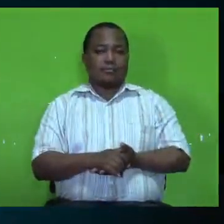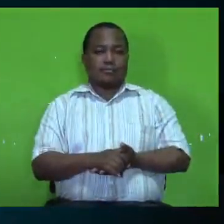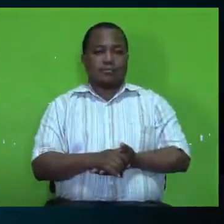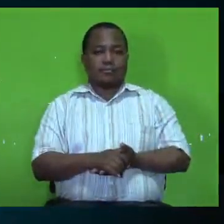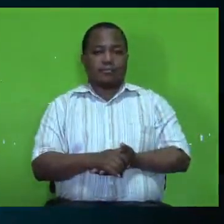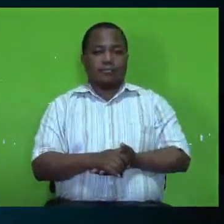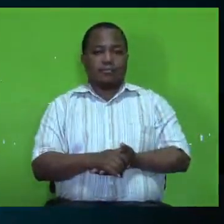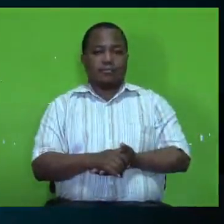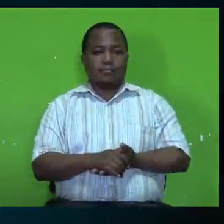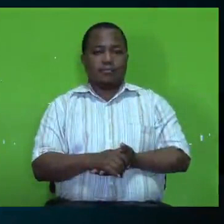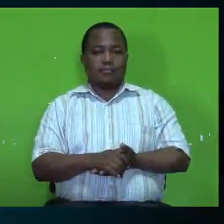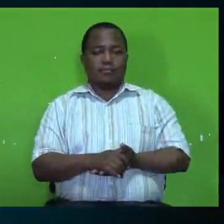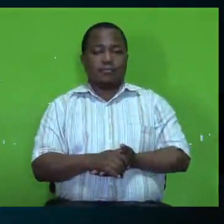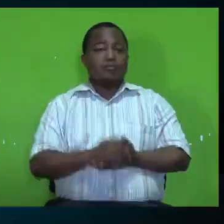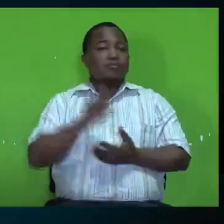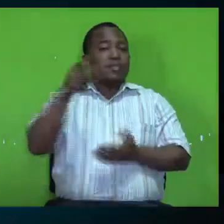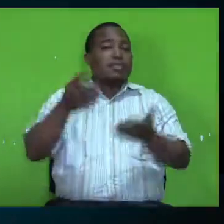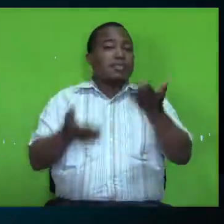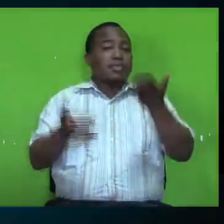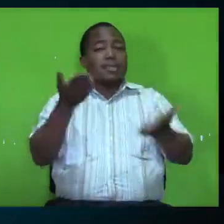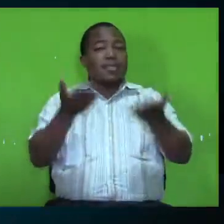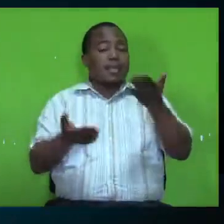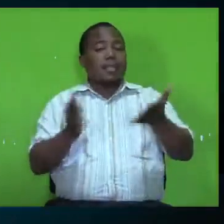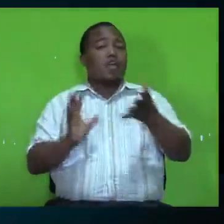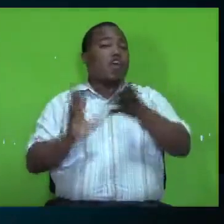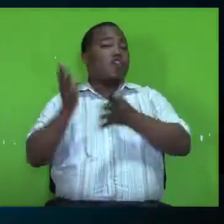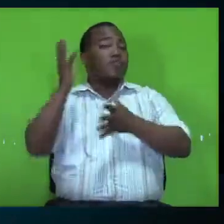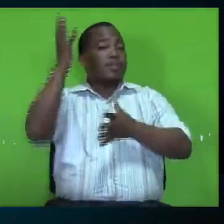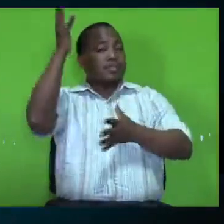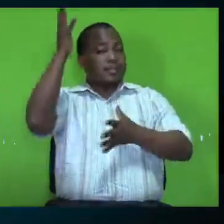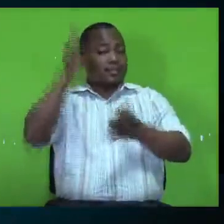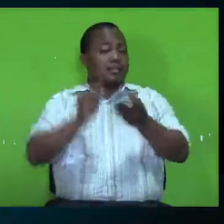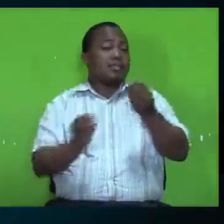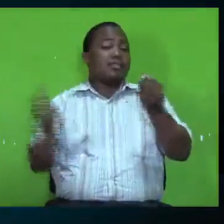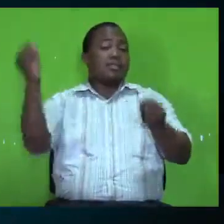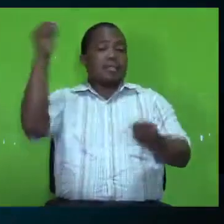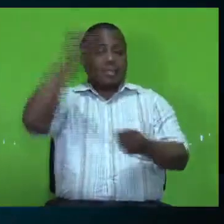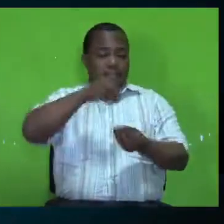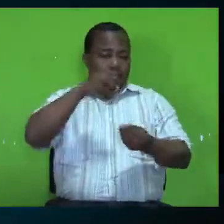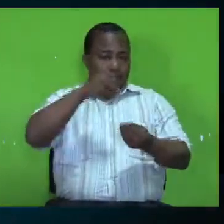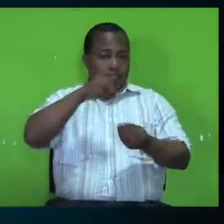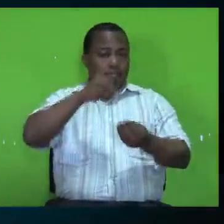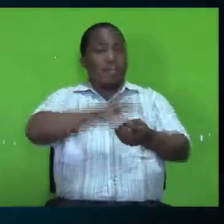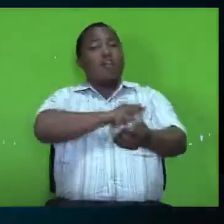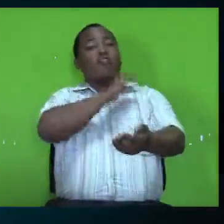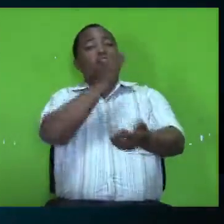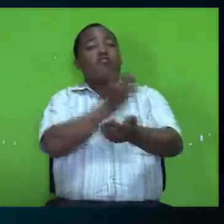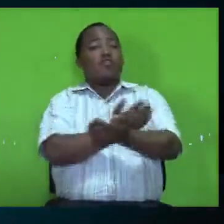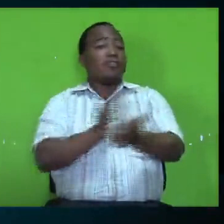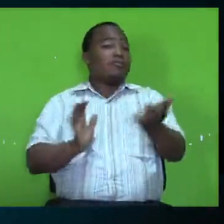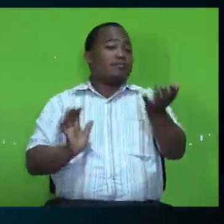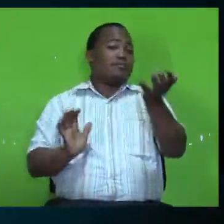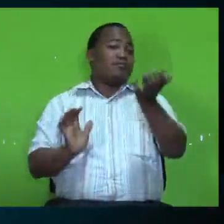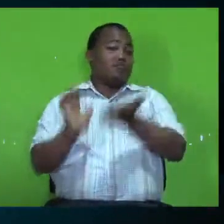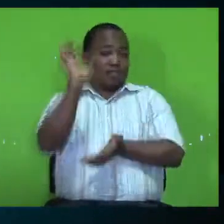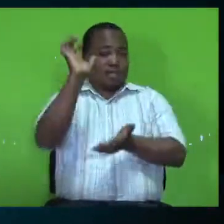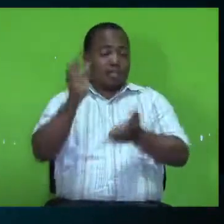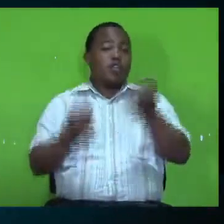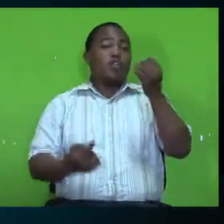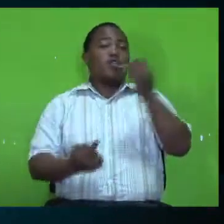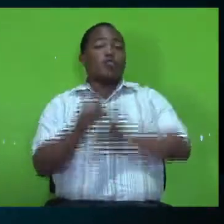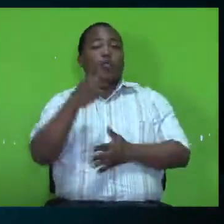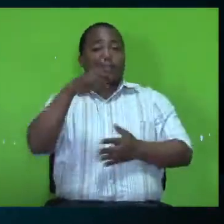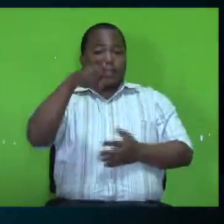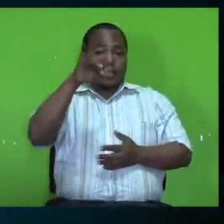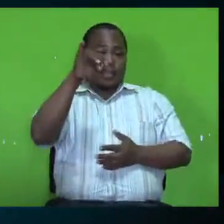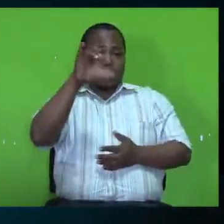As the rate of evaporation increases, the forces of pulling from the